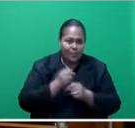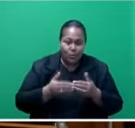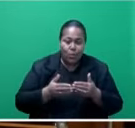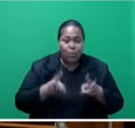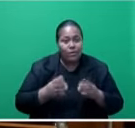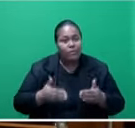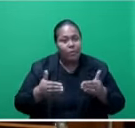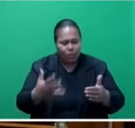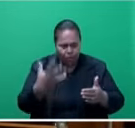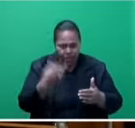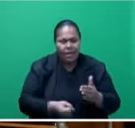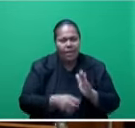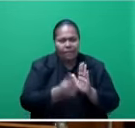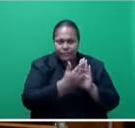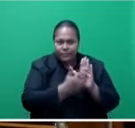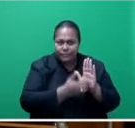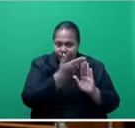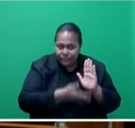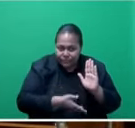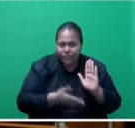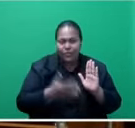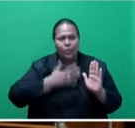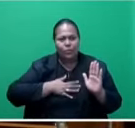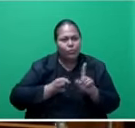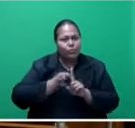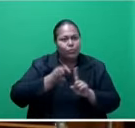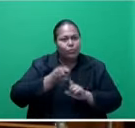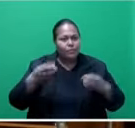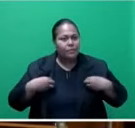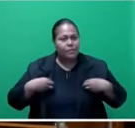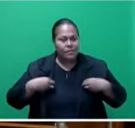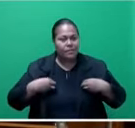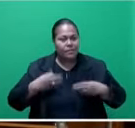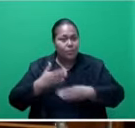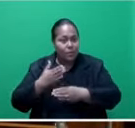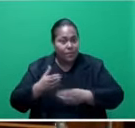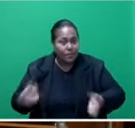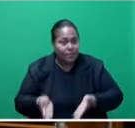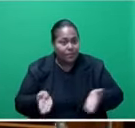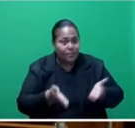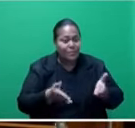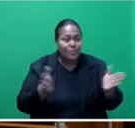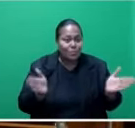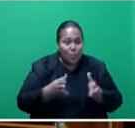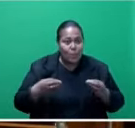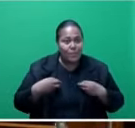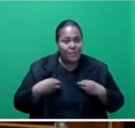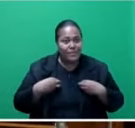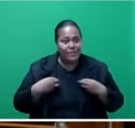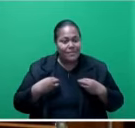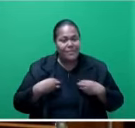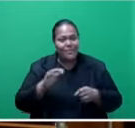reforms that will continue to improve the business environment, especially for MSMEs, and we are working on the finalization